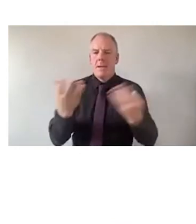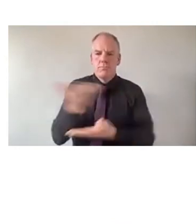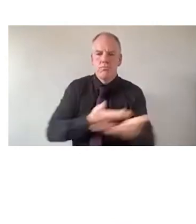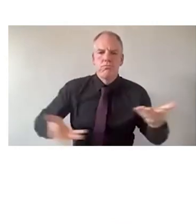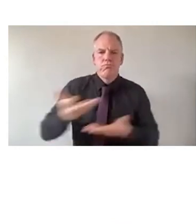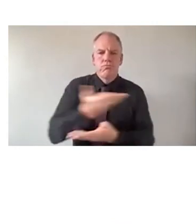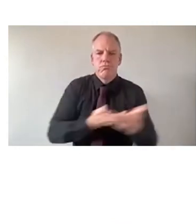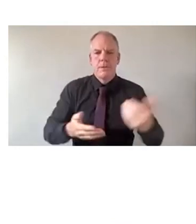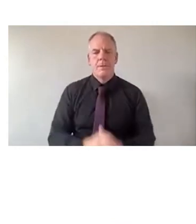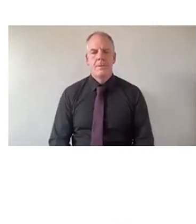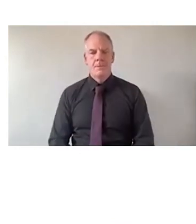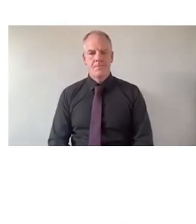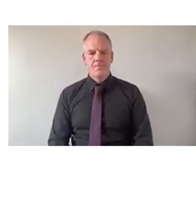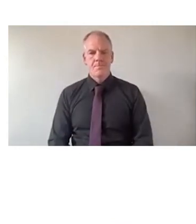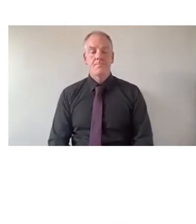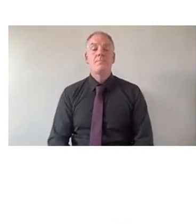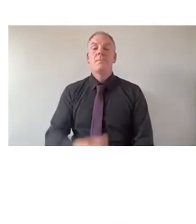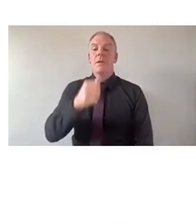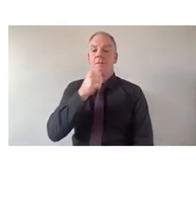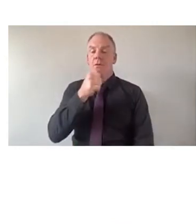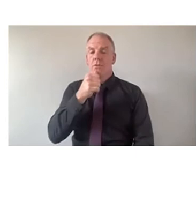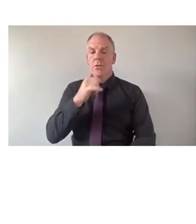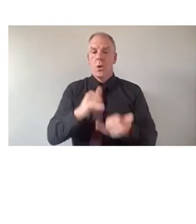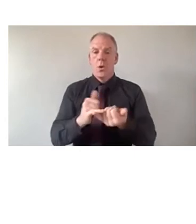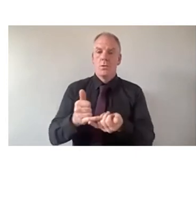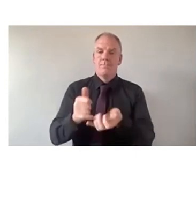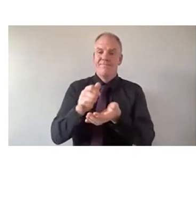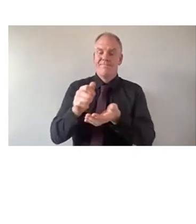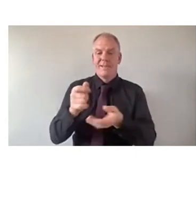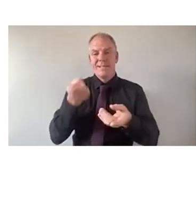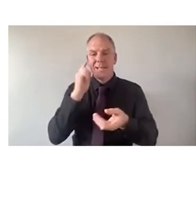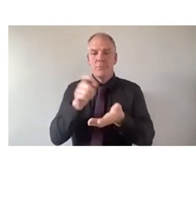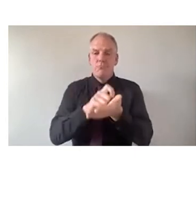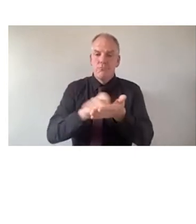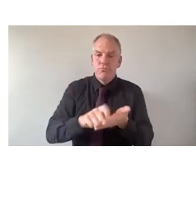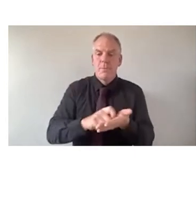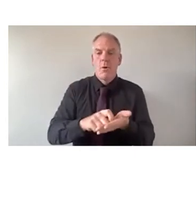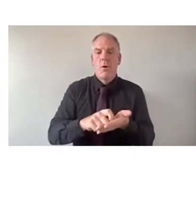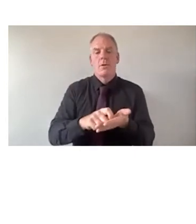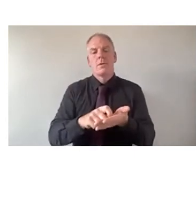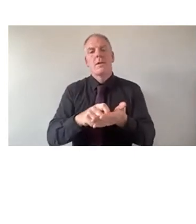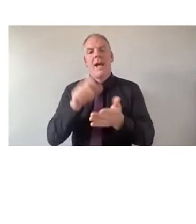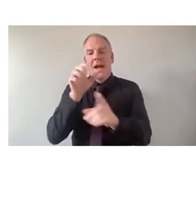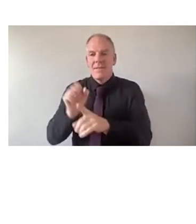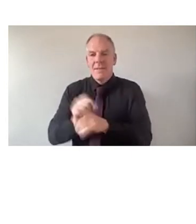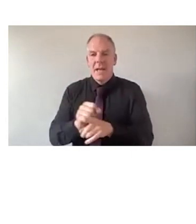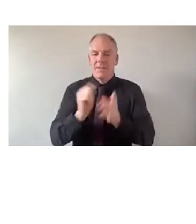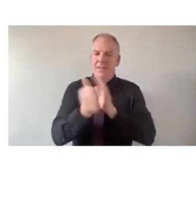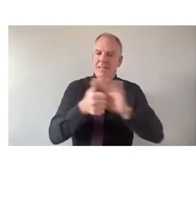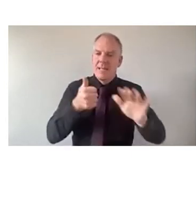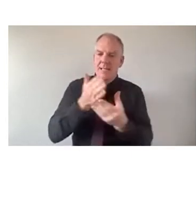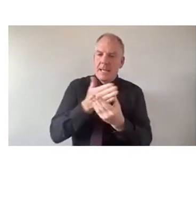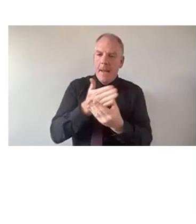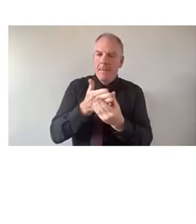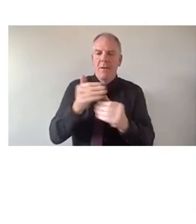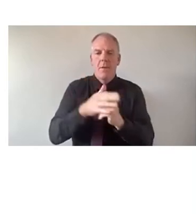as we can before we move to the panel discussion. So we're going to hear first from the authors of the ESRI report,